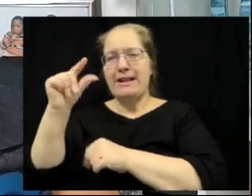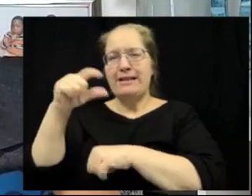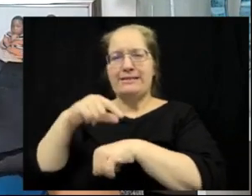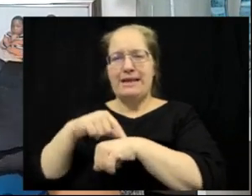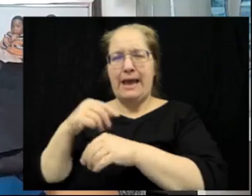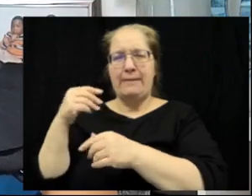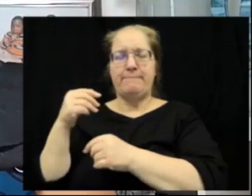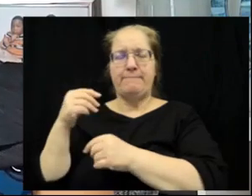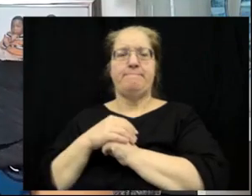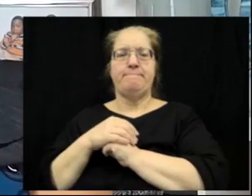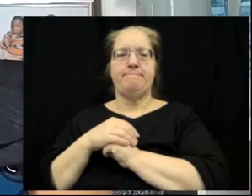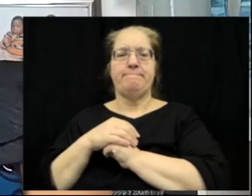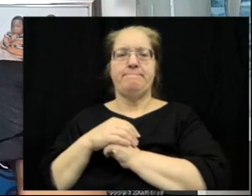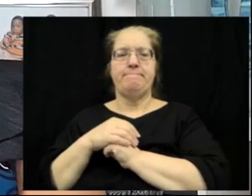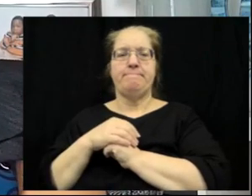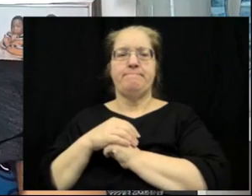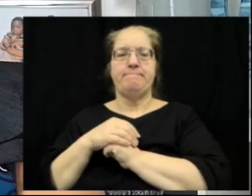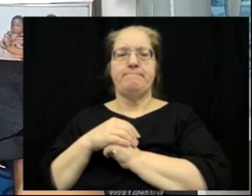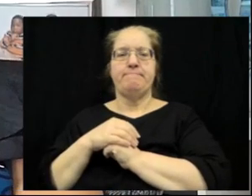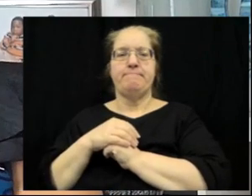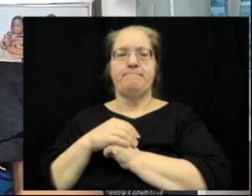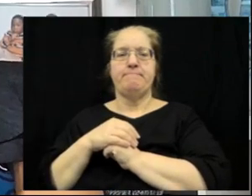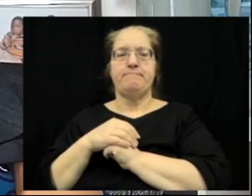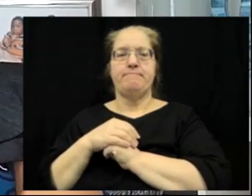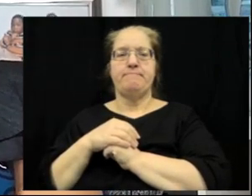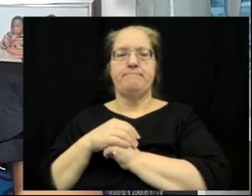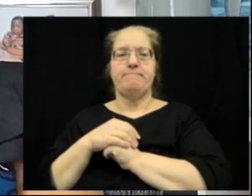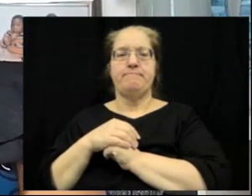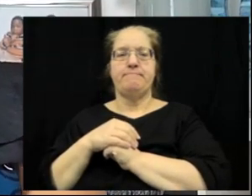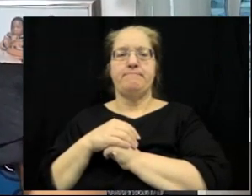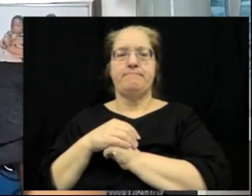little. So that's what we do in terms of